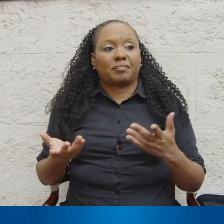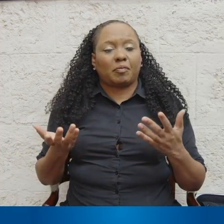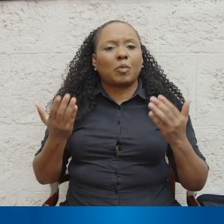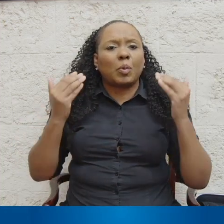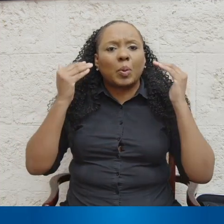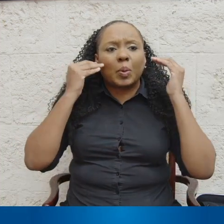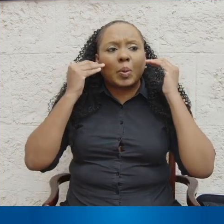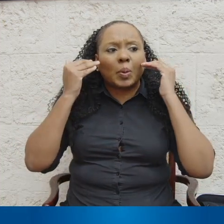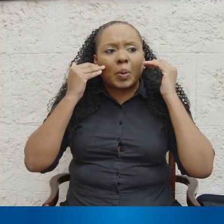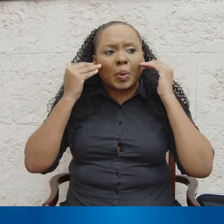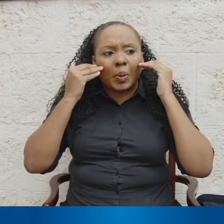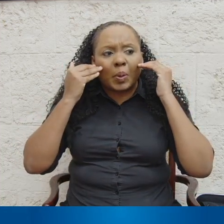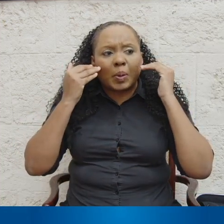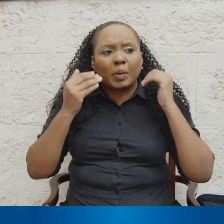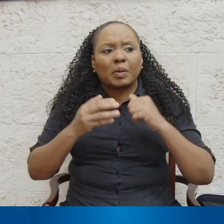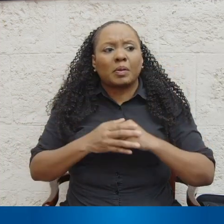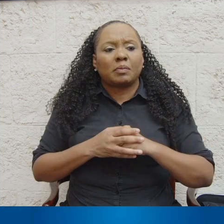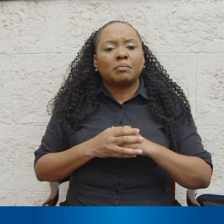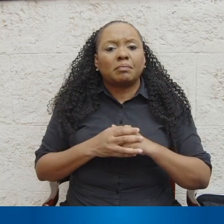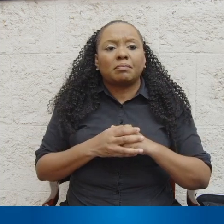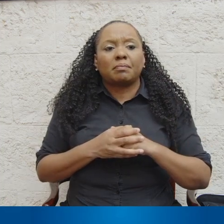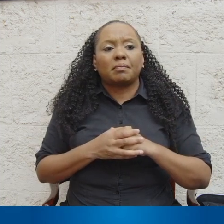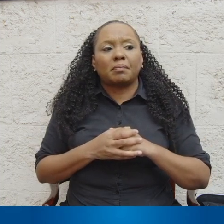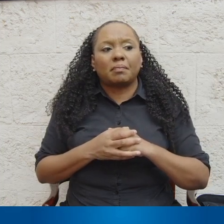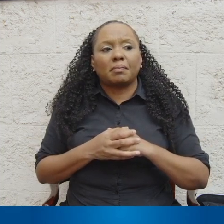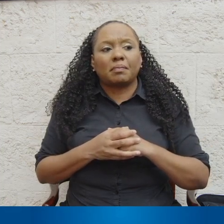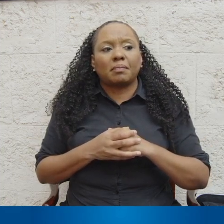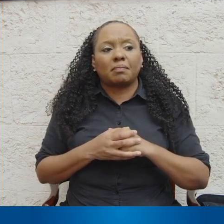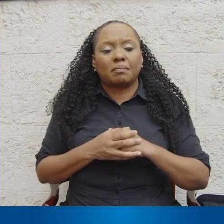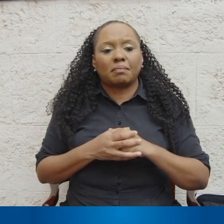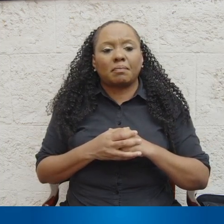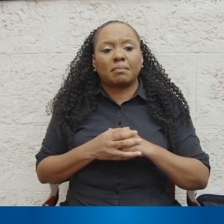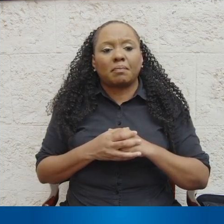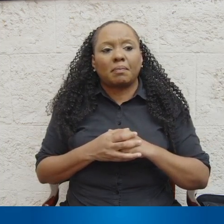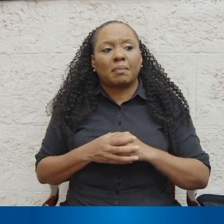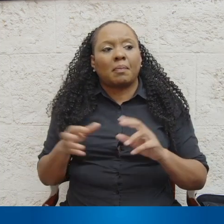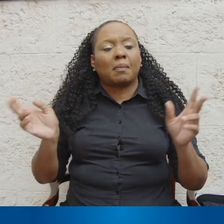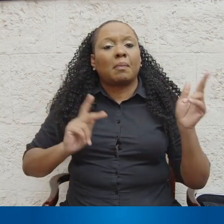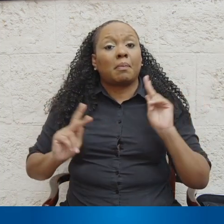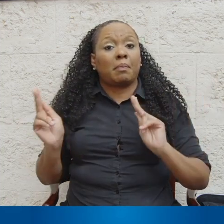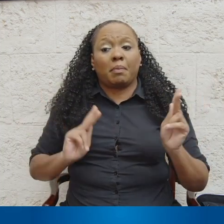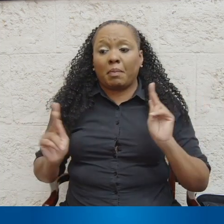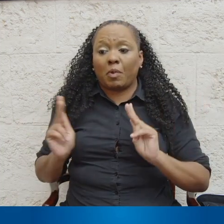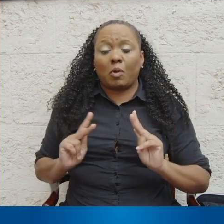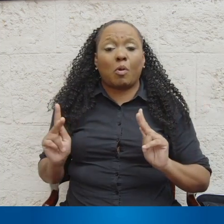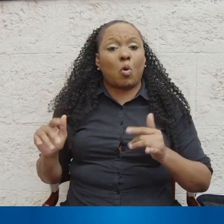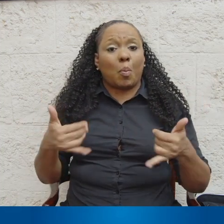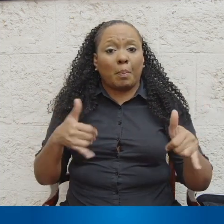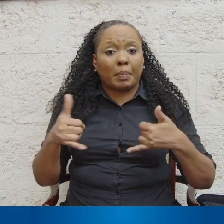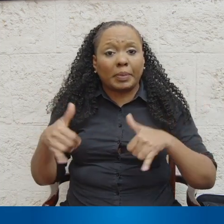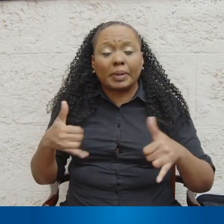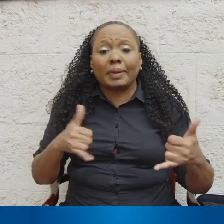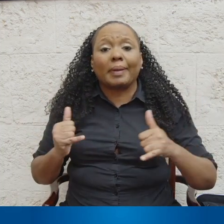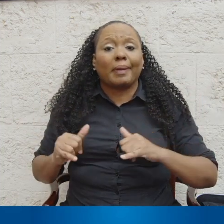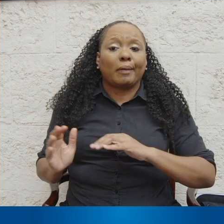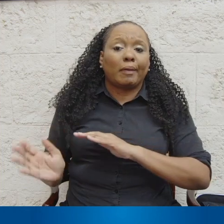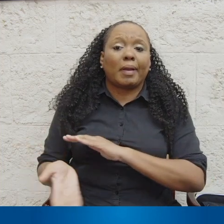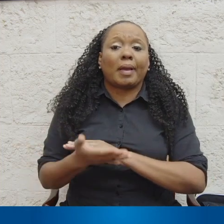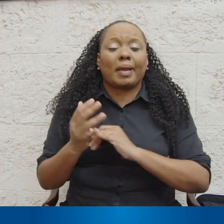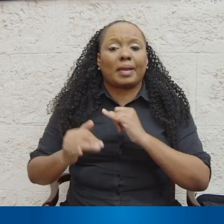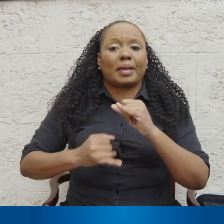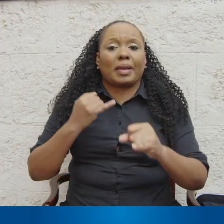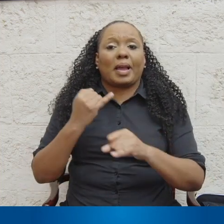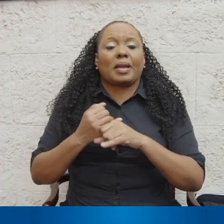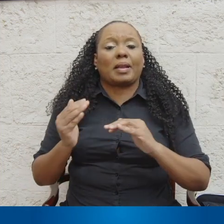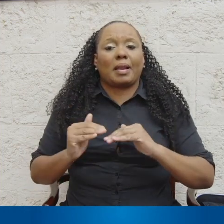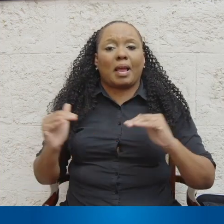and shoulders over every other country as it relates to those persons who would have played cricket at the international level. We're trying to ensure